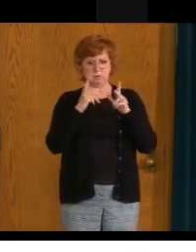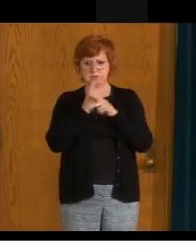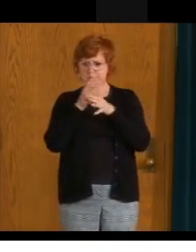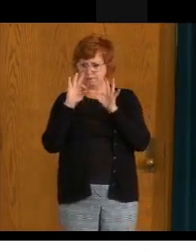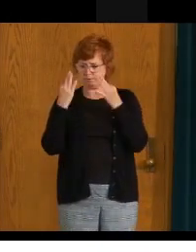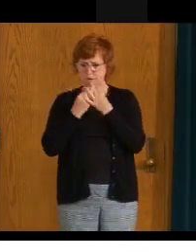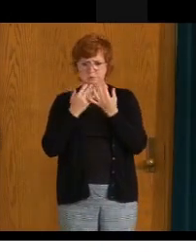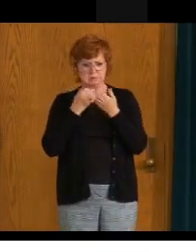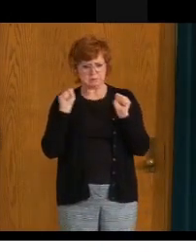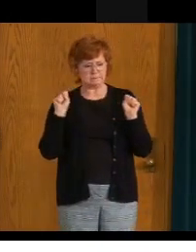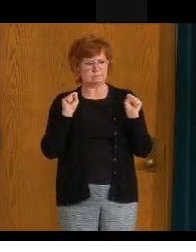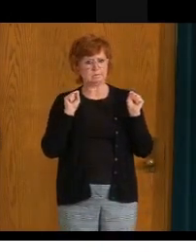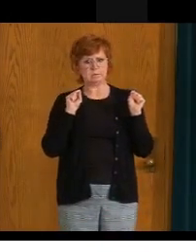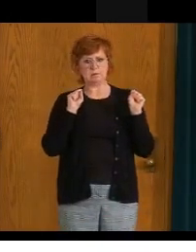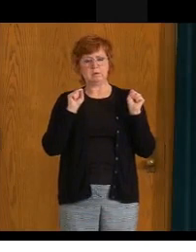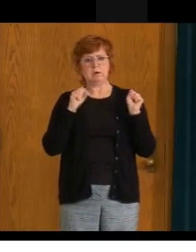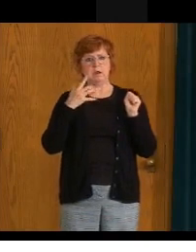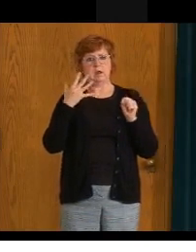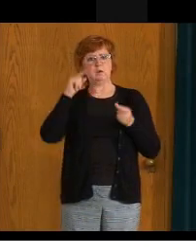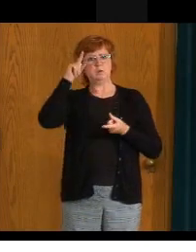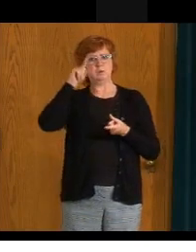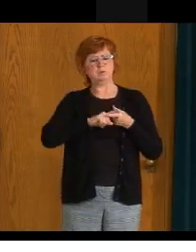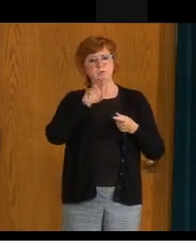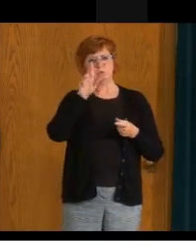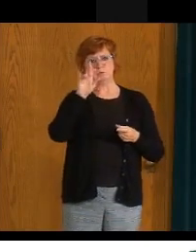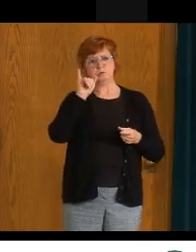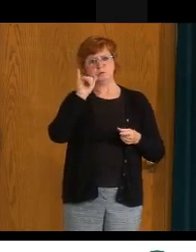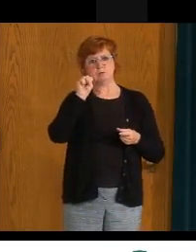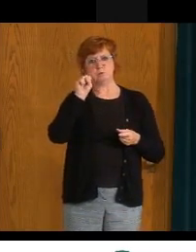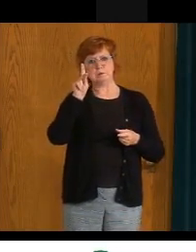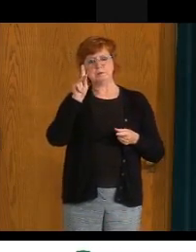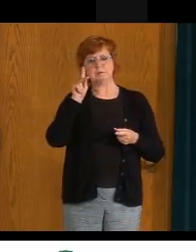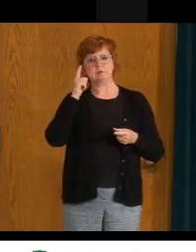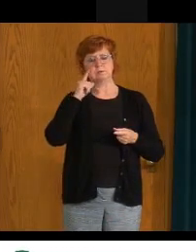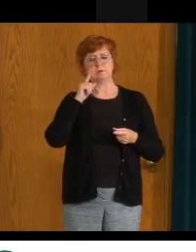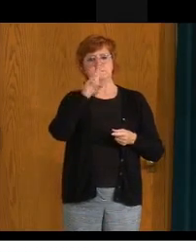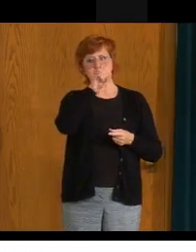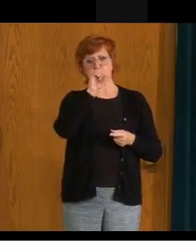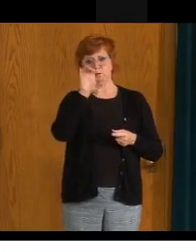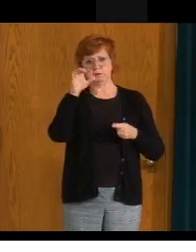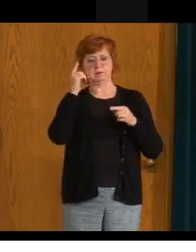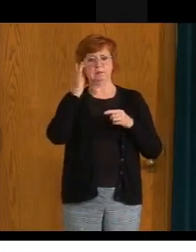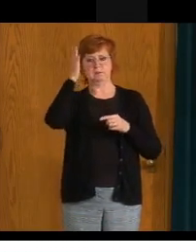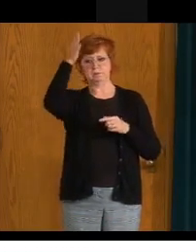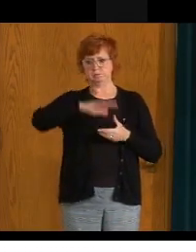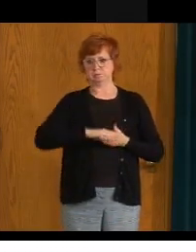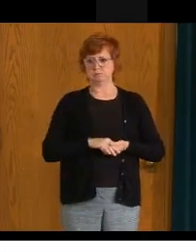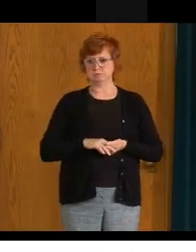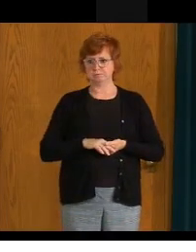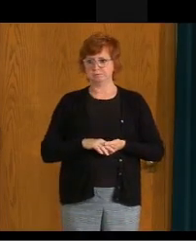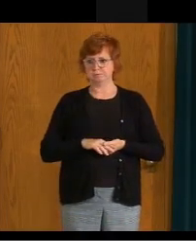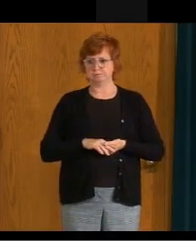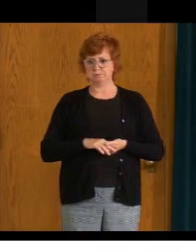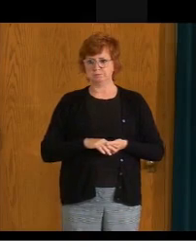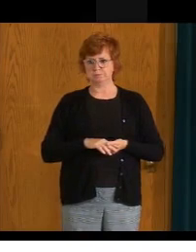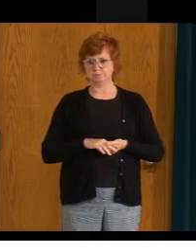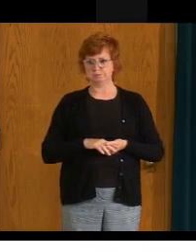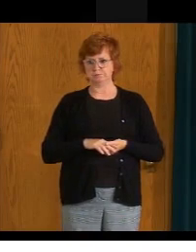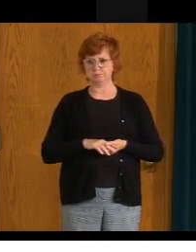of any potential variants on the province going forward. So our strategy as we shift